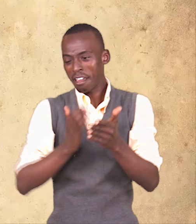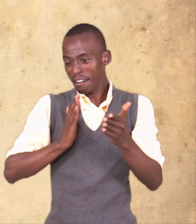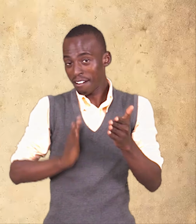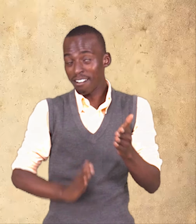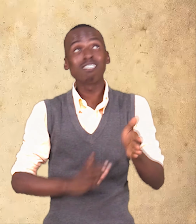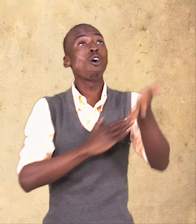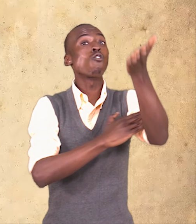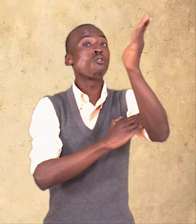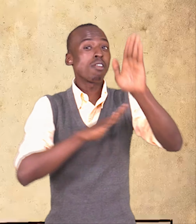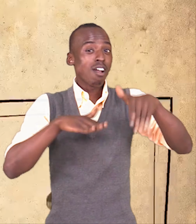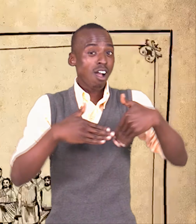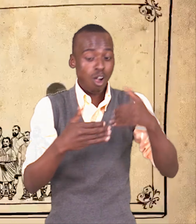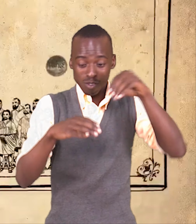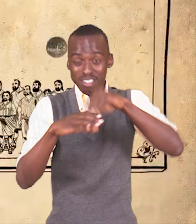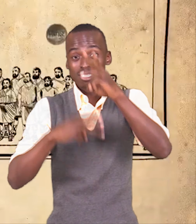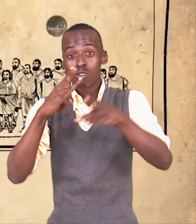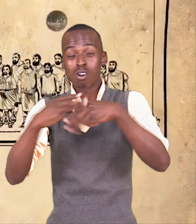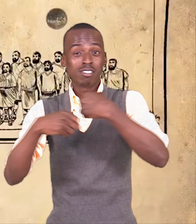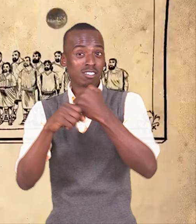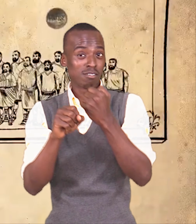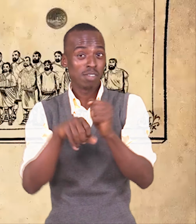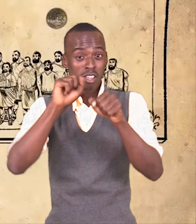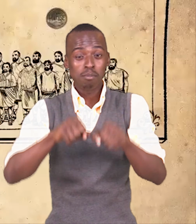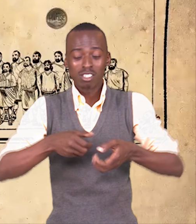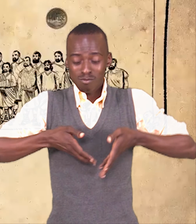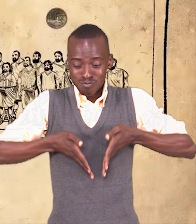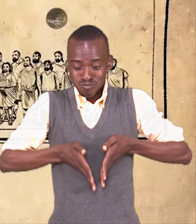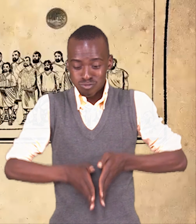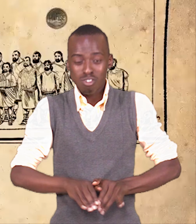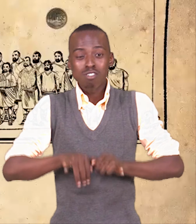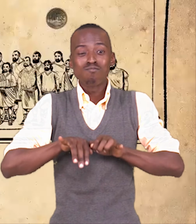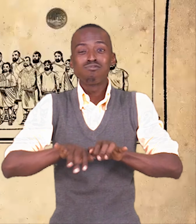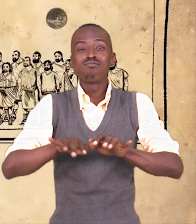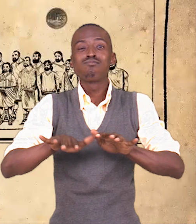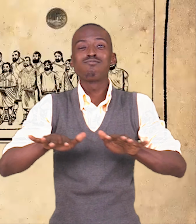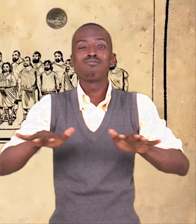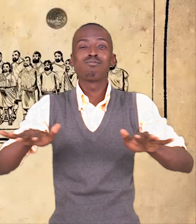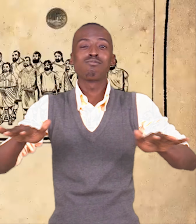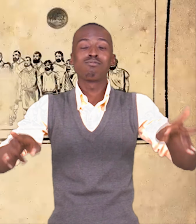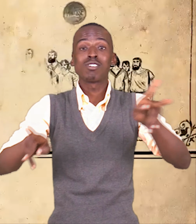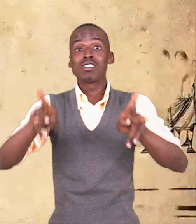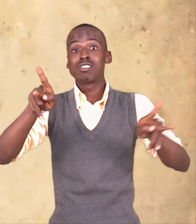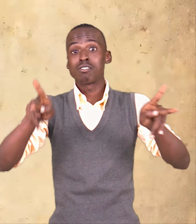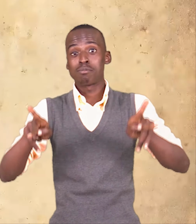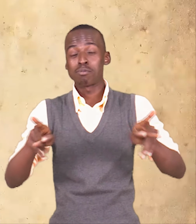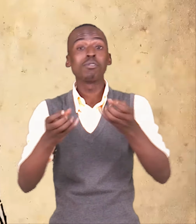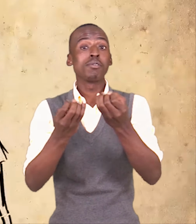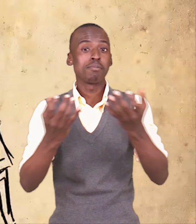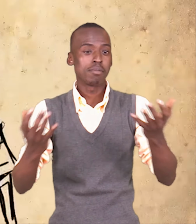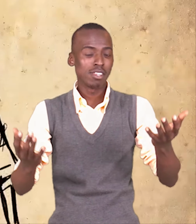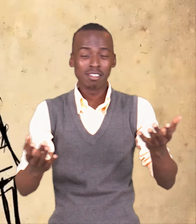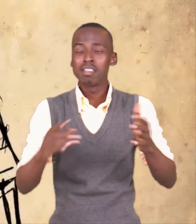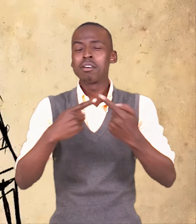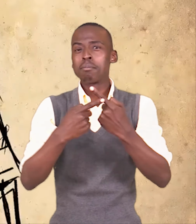family is totally dysfunctional. So for example, let's go back to Abraham. This whole story is about God giving him